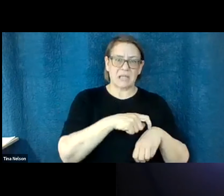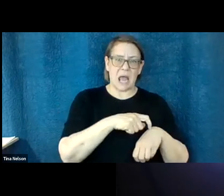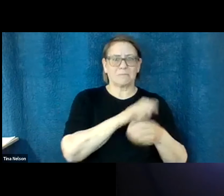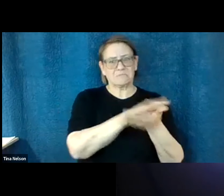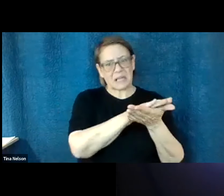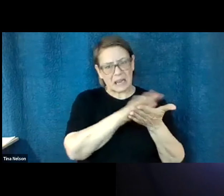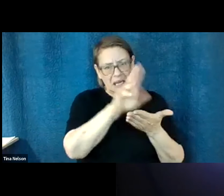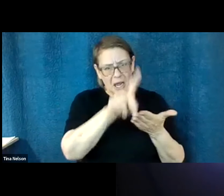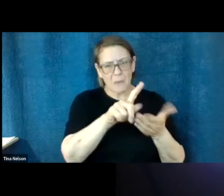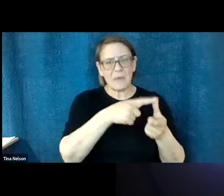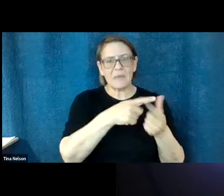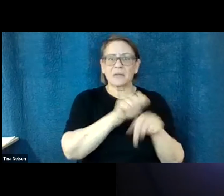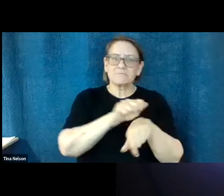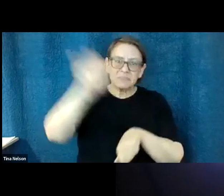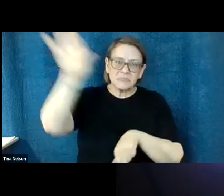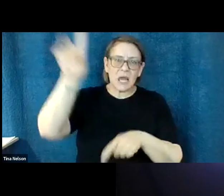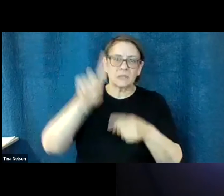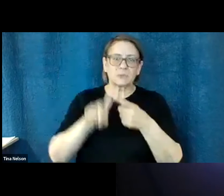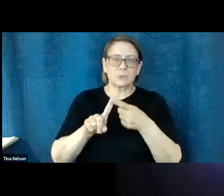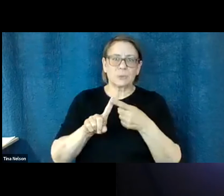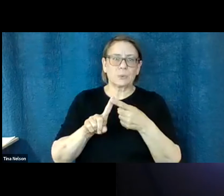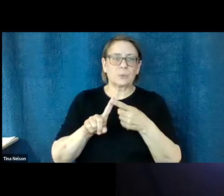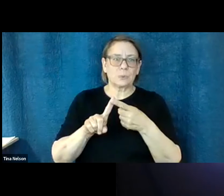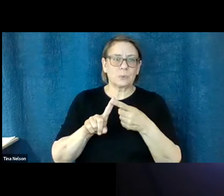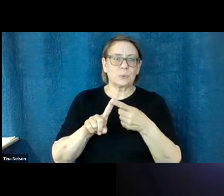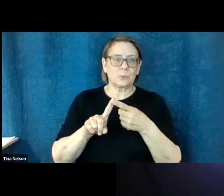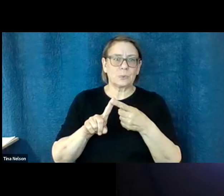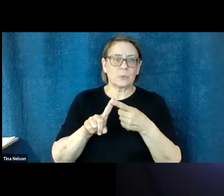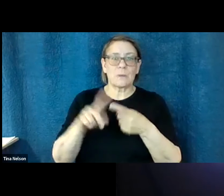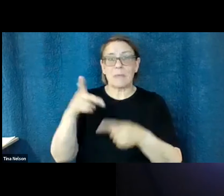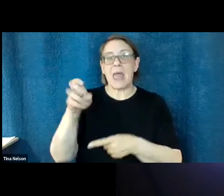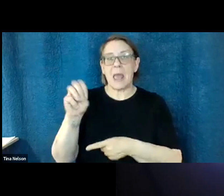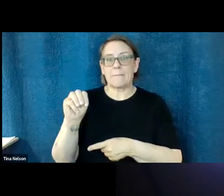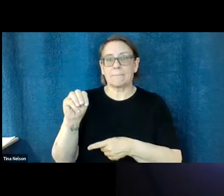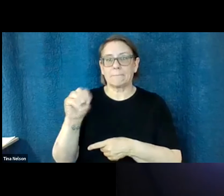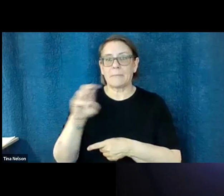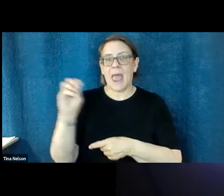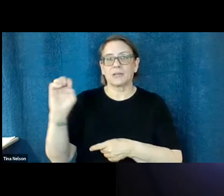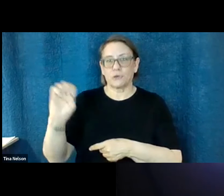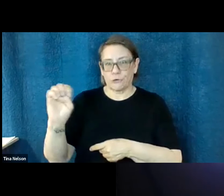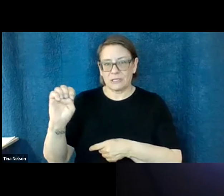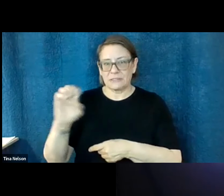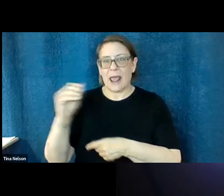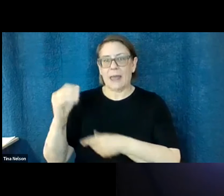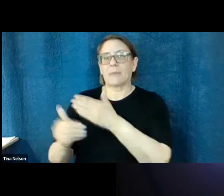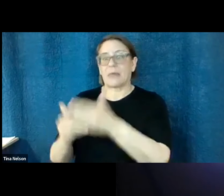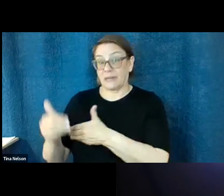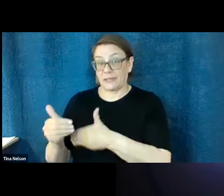and draft a final copy to send over to Pam and Ernest and Bethany.